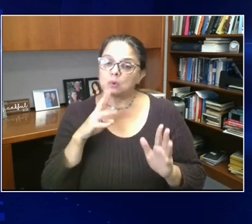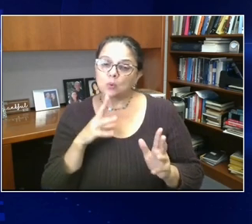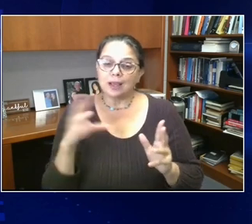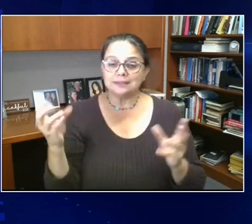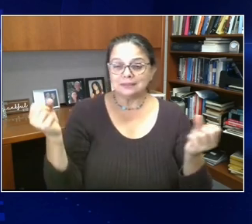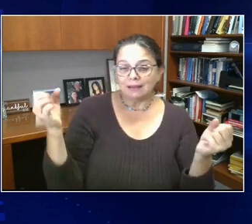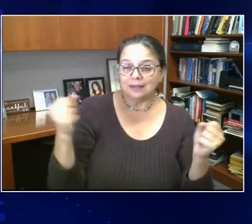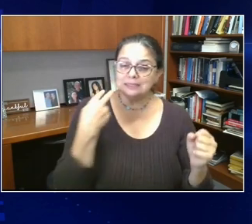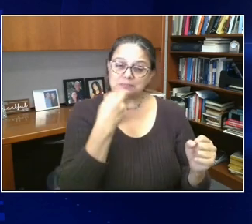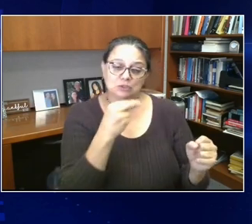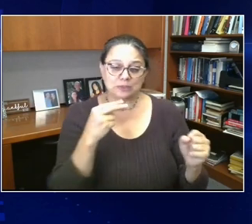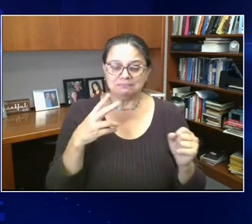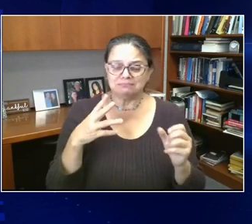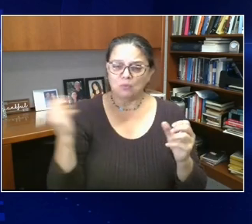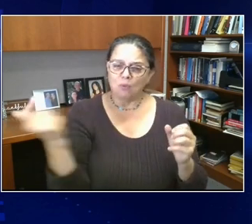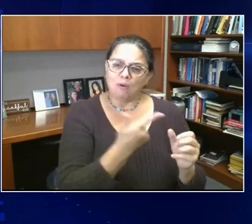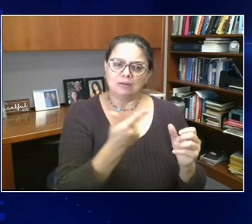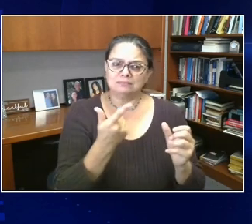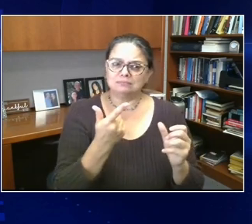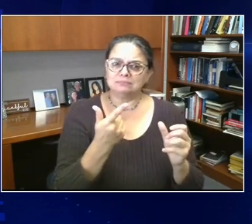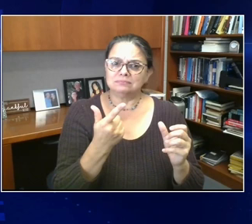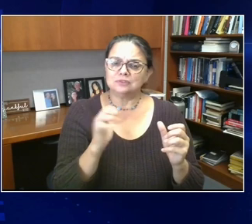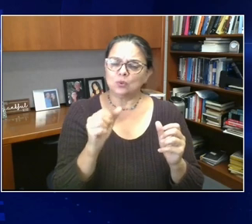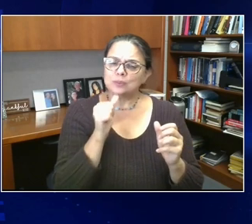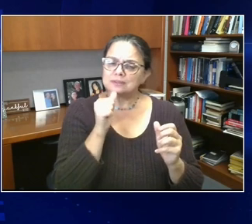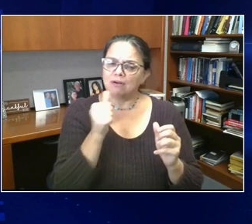I do use multiple language modalities.